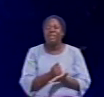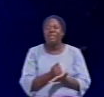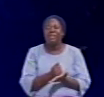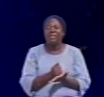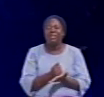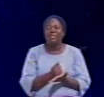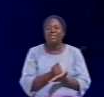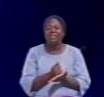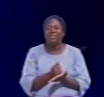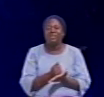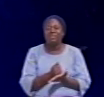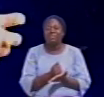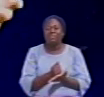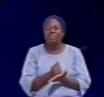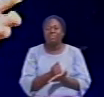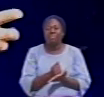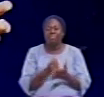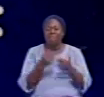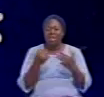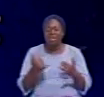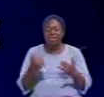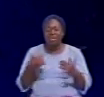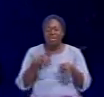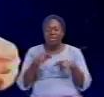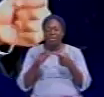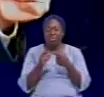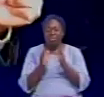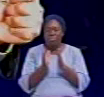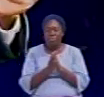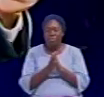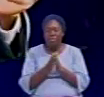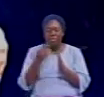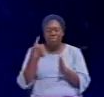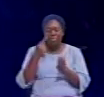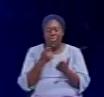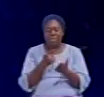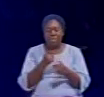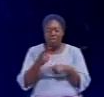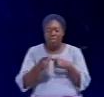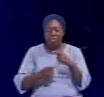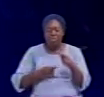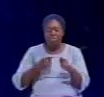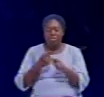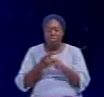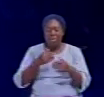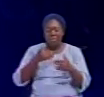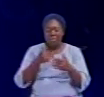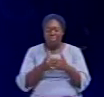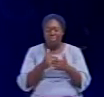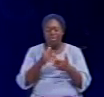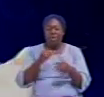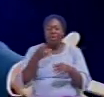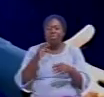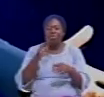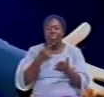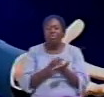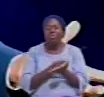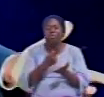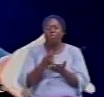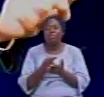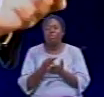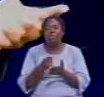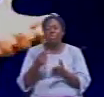amen. Now we're going to pray for the global reach of the gospel. You